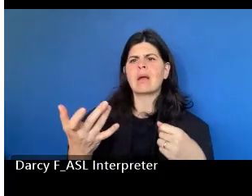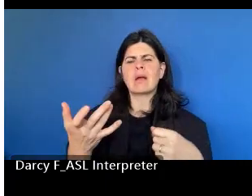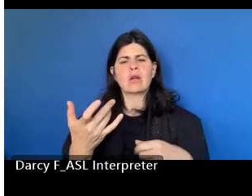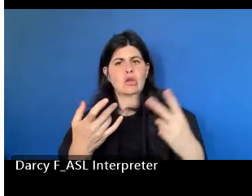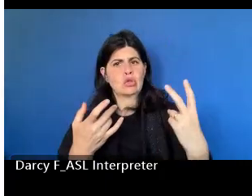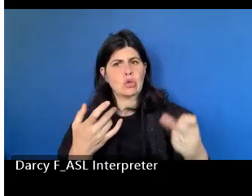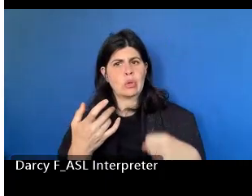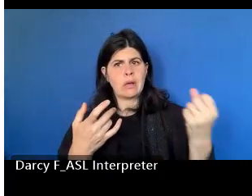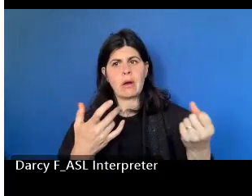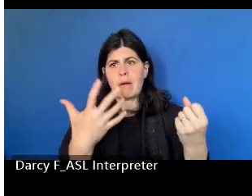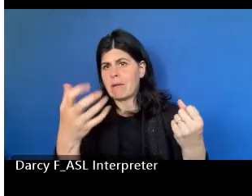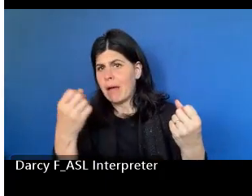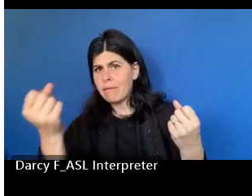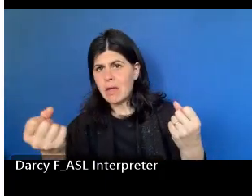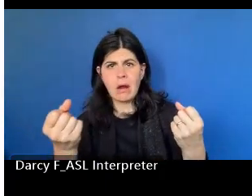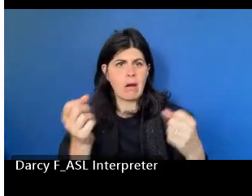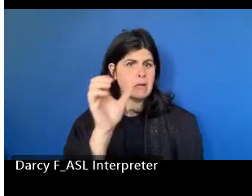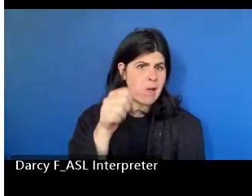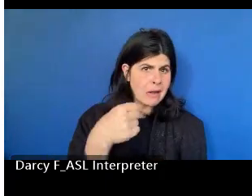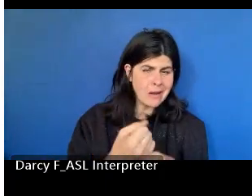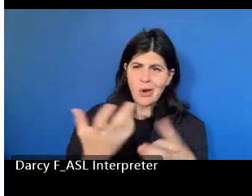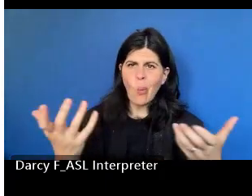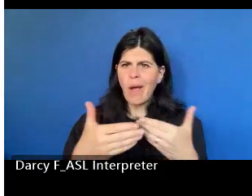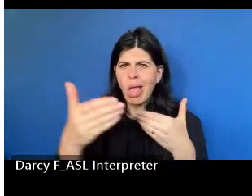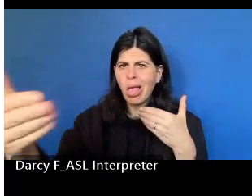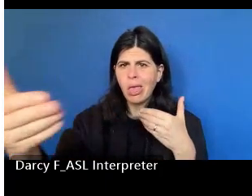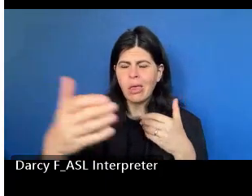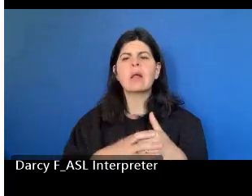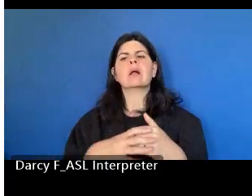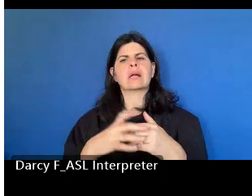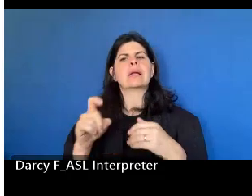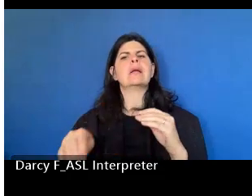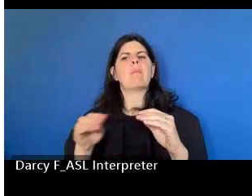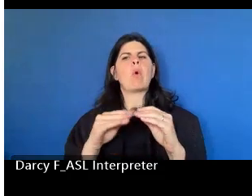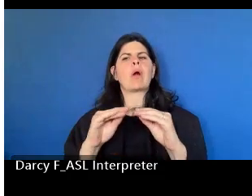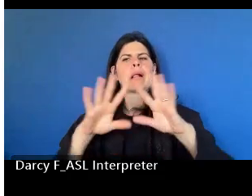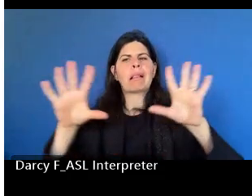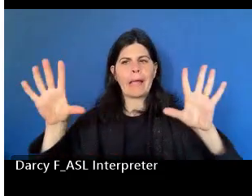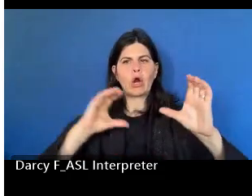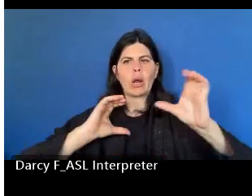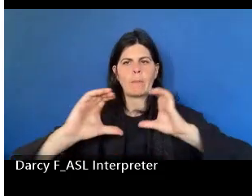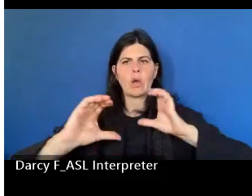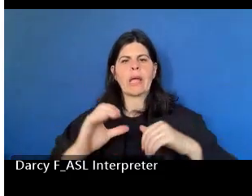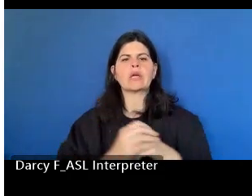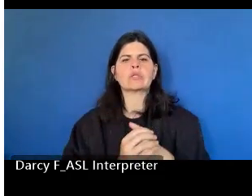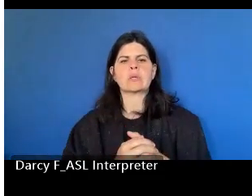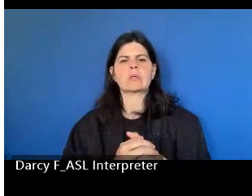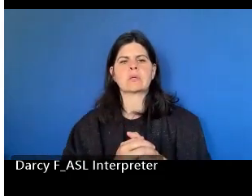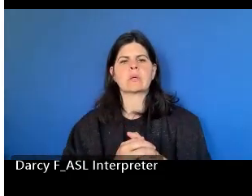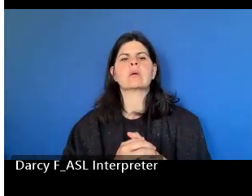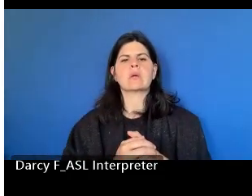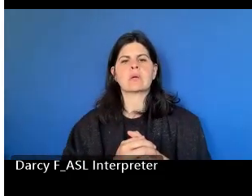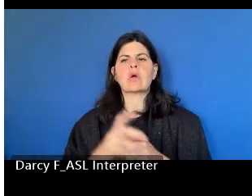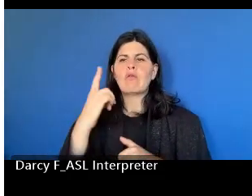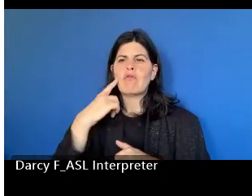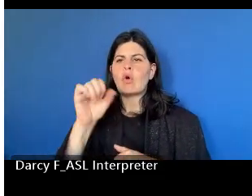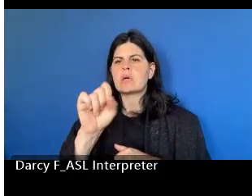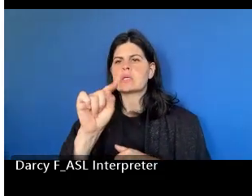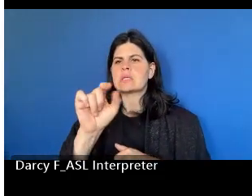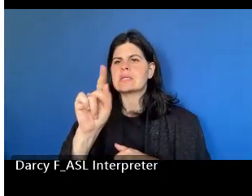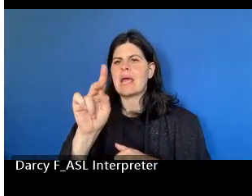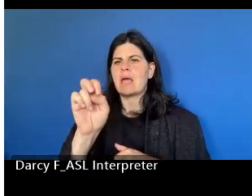5-year, 10-year time horizon? There should be clear communication in terms of what the stakeholder engagement